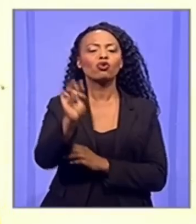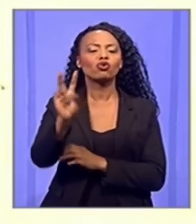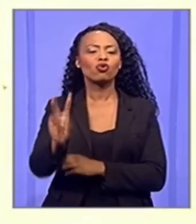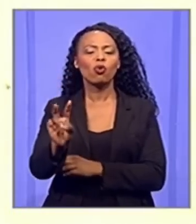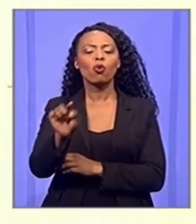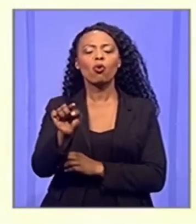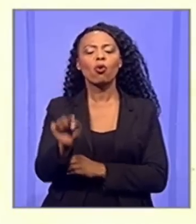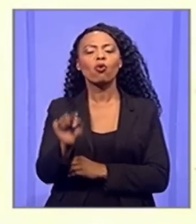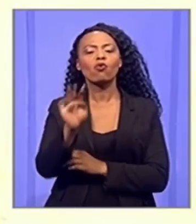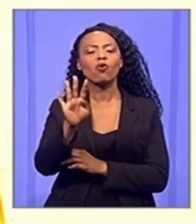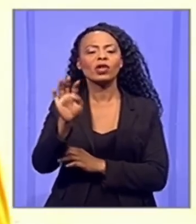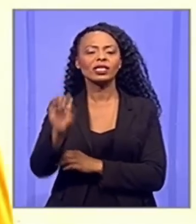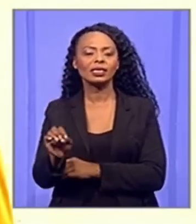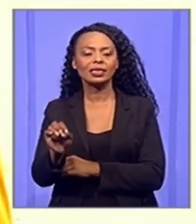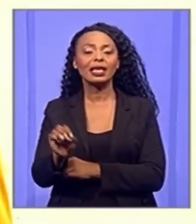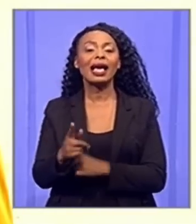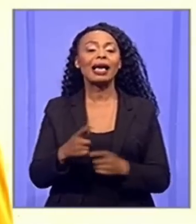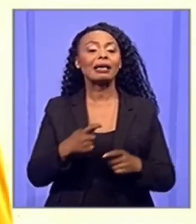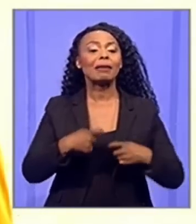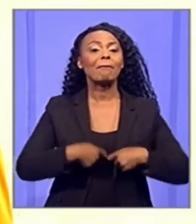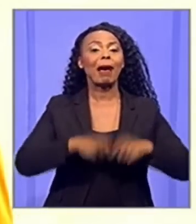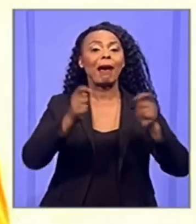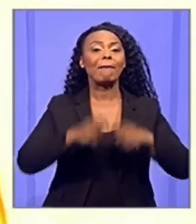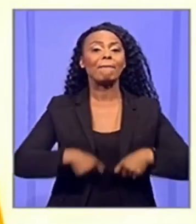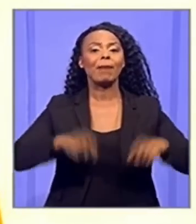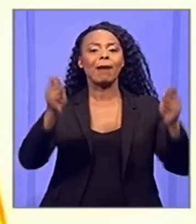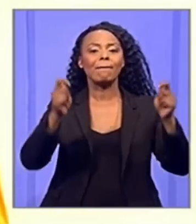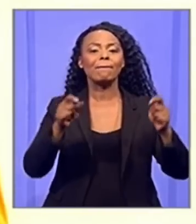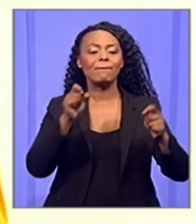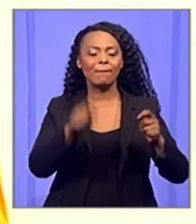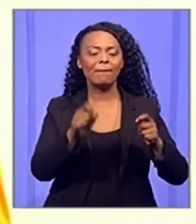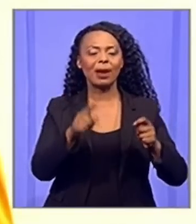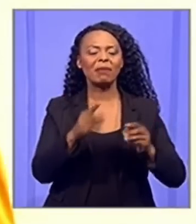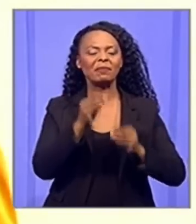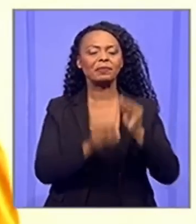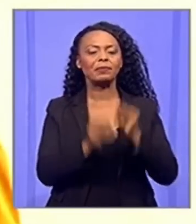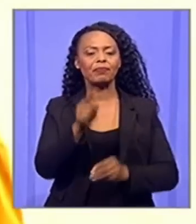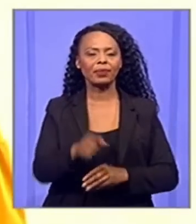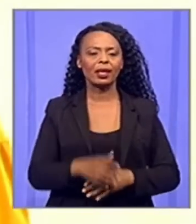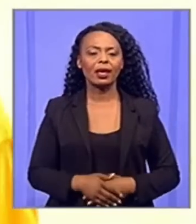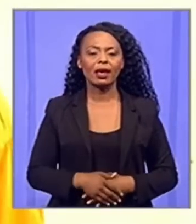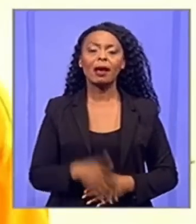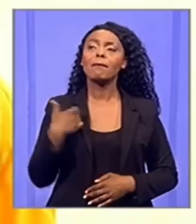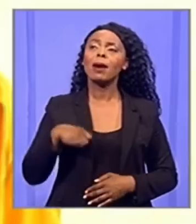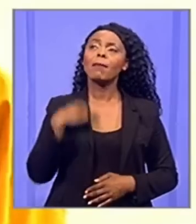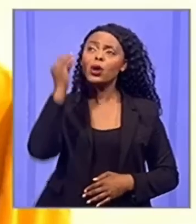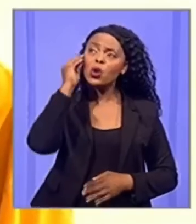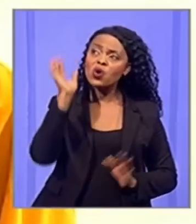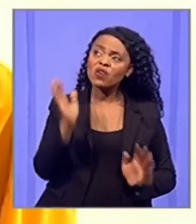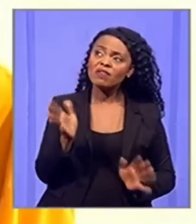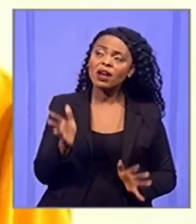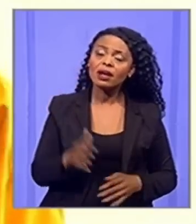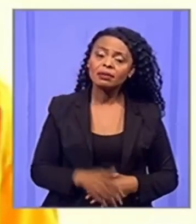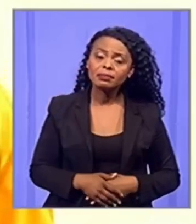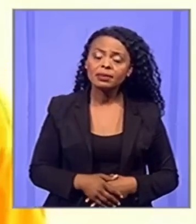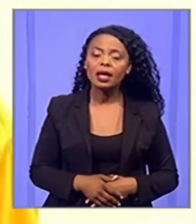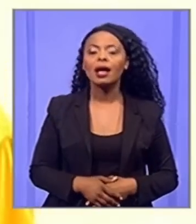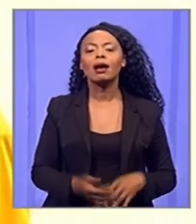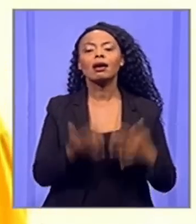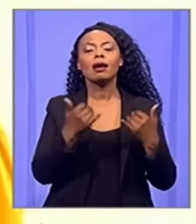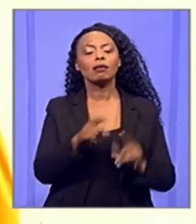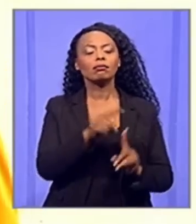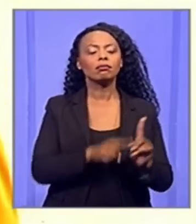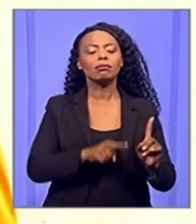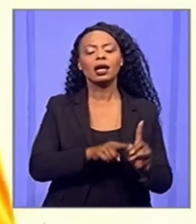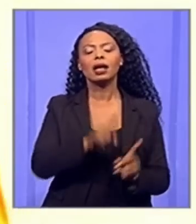133,240 he lore Masipala ore spendile ka tsela ya ka mana ana Masipala wa tsebana ga ke thaitse malo ka re